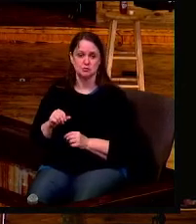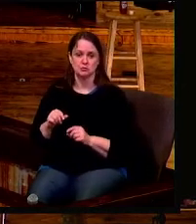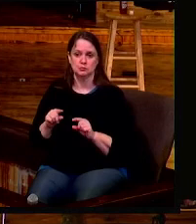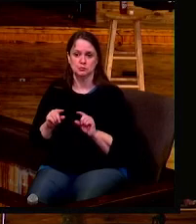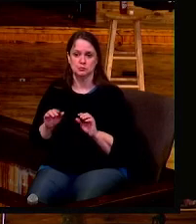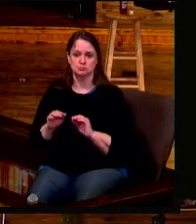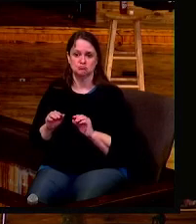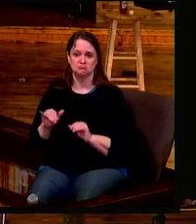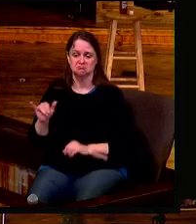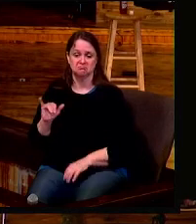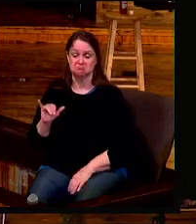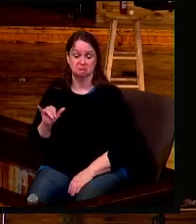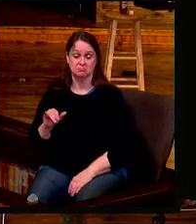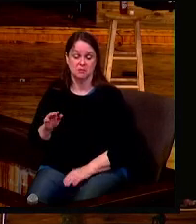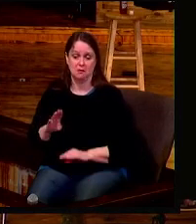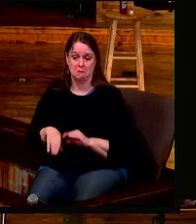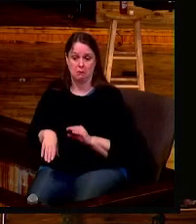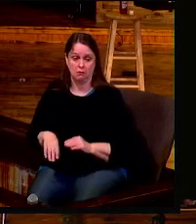philosophies.